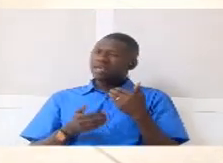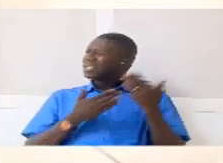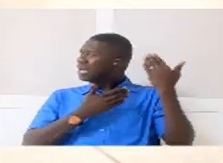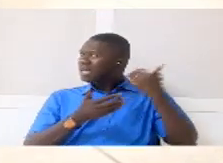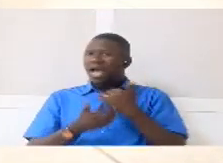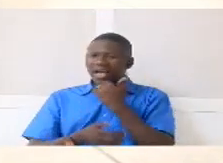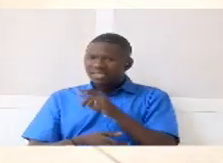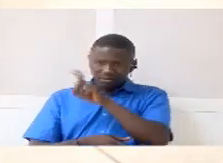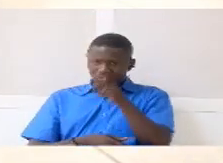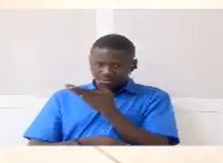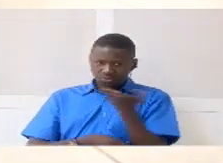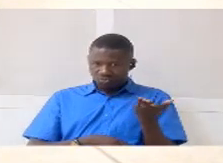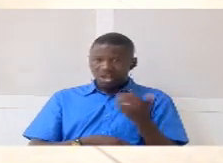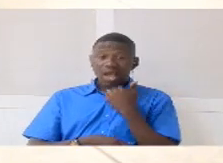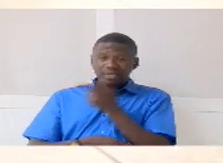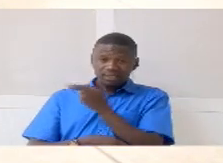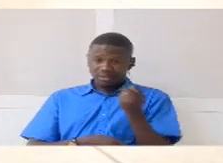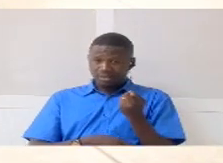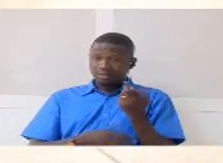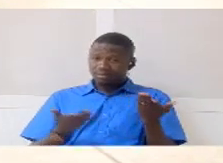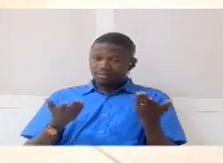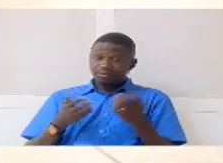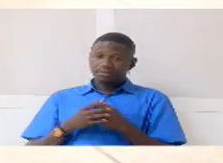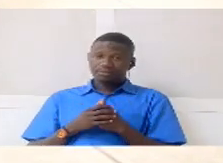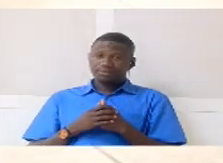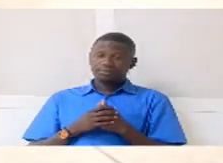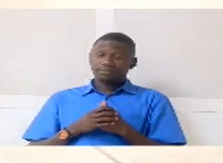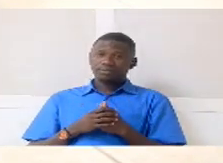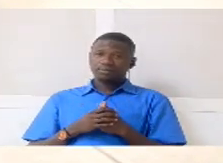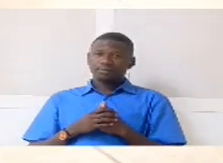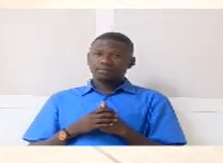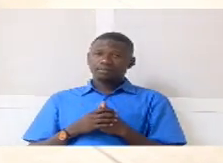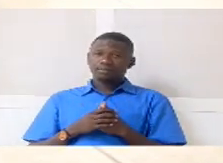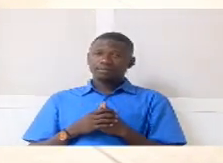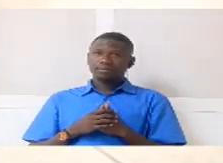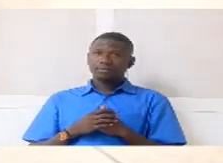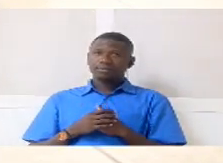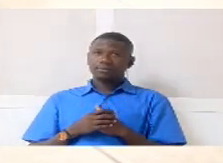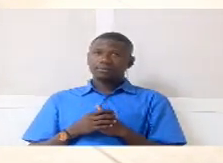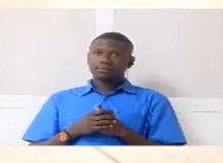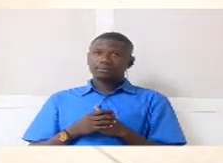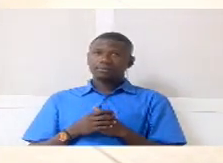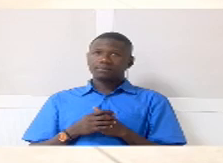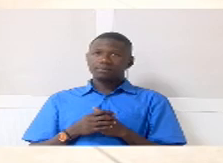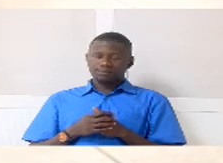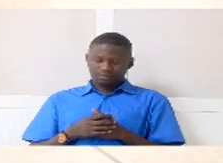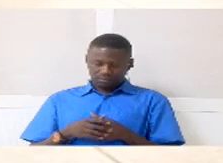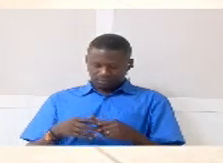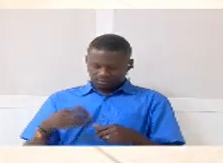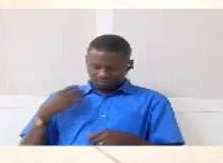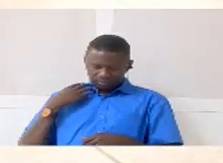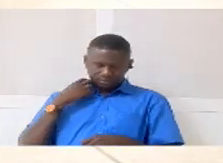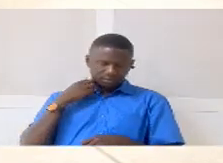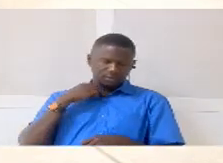doku lalu sotontale wala doku la sotontale men nene yo molu nyinin ka ka foko ni be monati la kasola jang